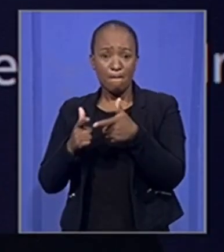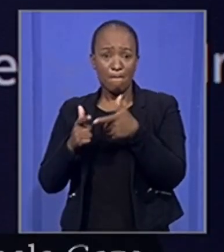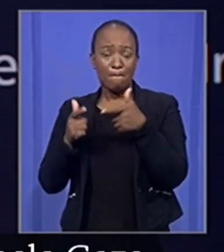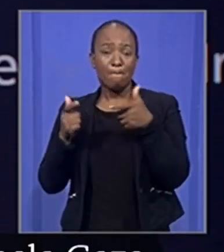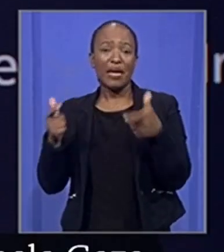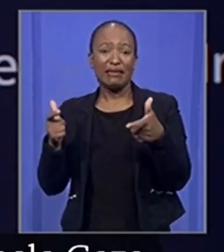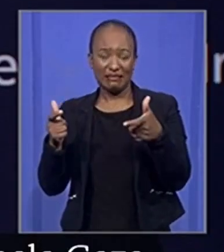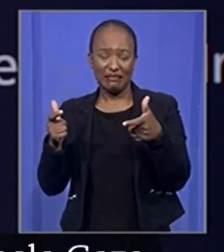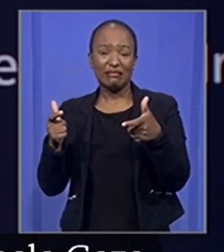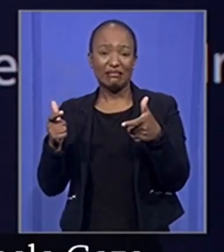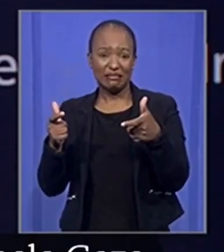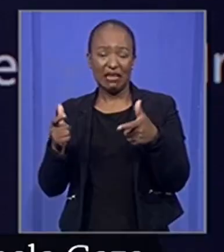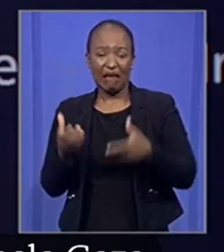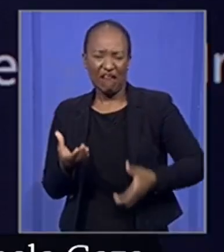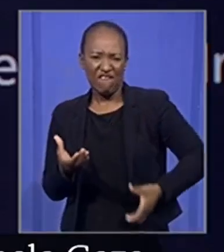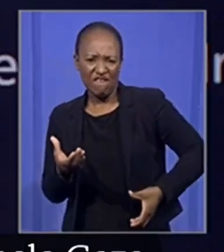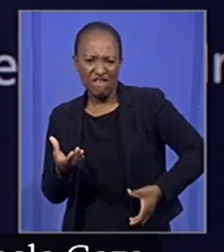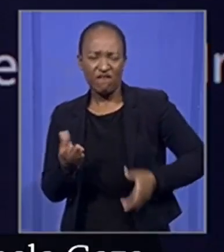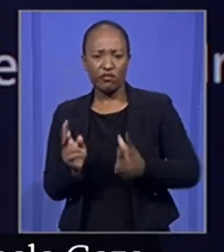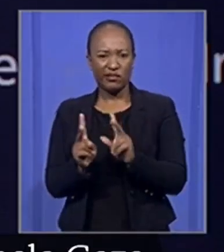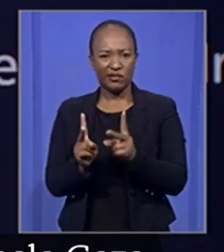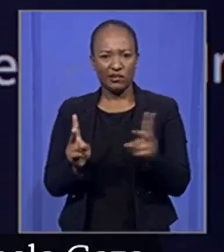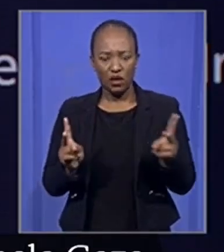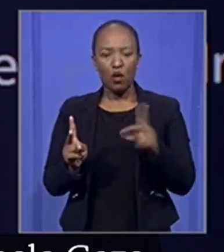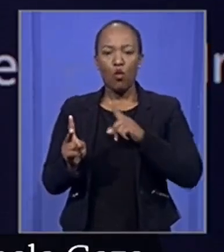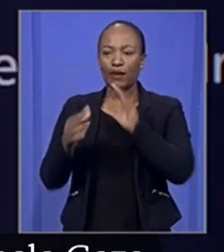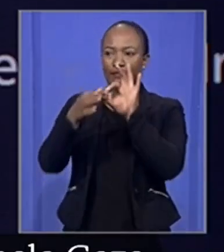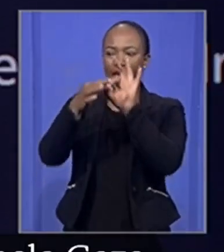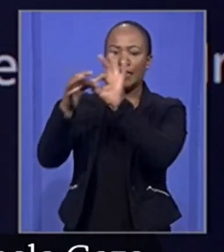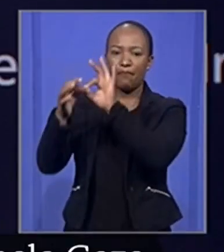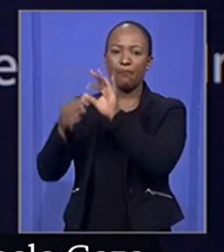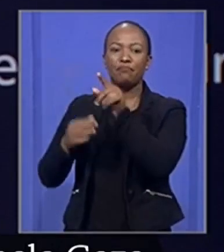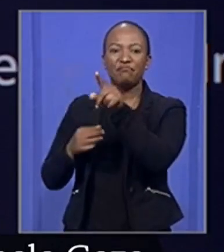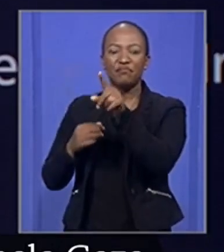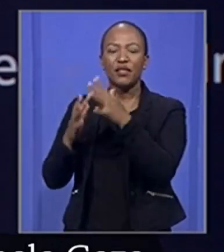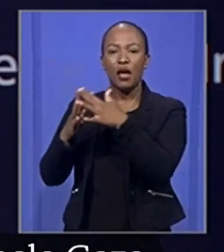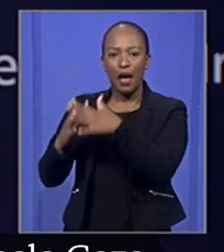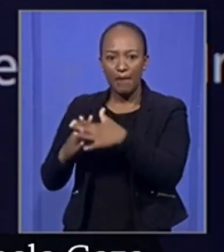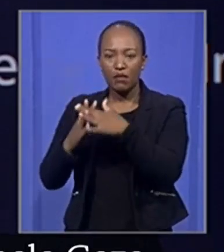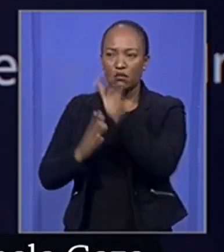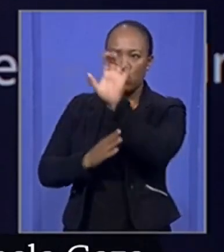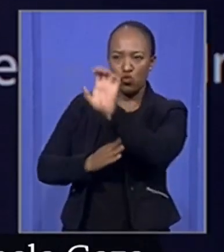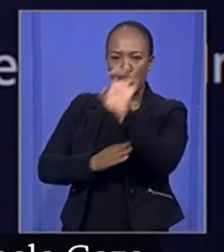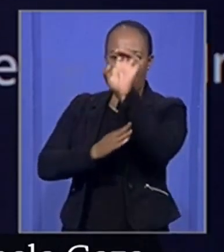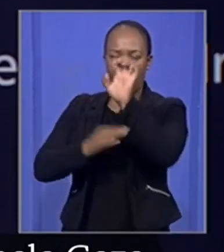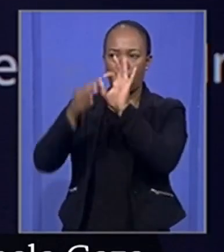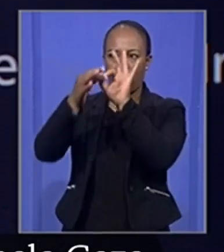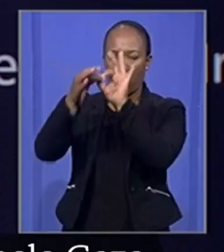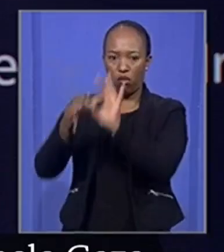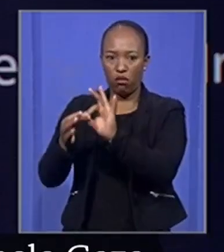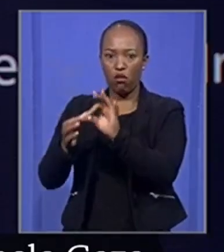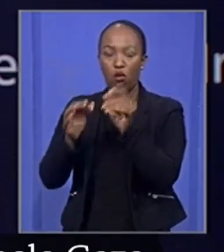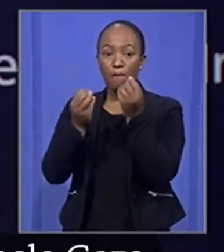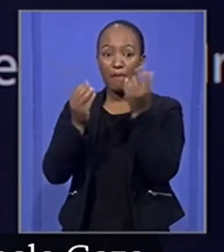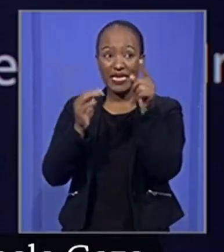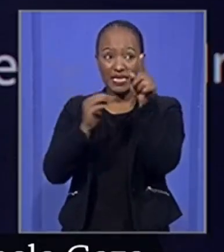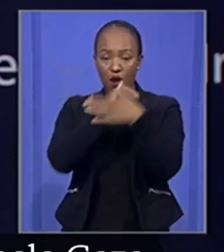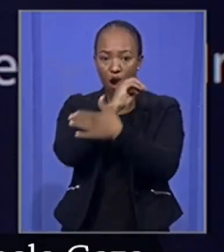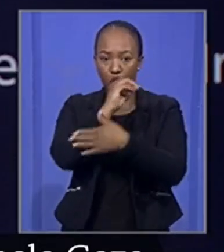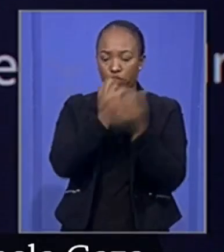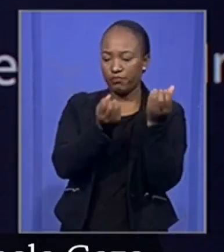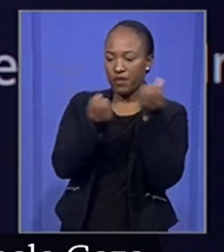dinaha tsena tsa America le dinaha tse ding tsa Europa mme dinaha tsena di tswetse pele ho efa dibetsa. Ha o sheba